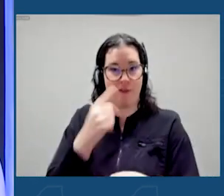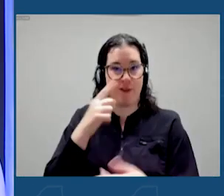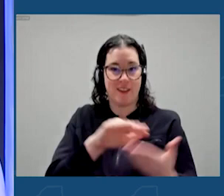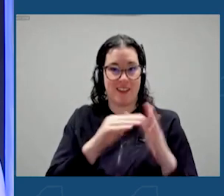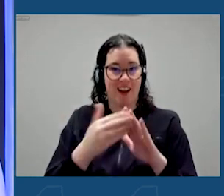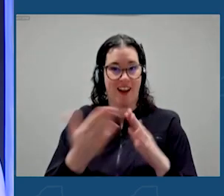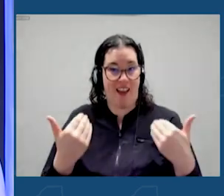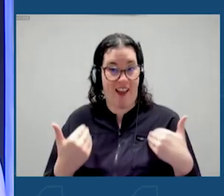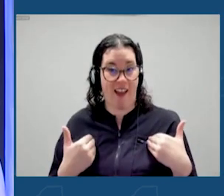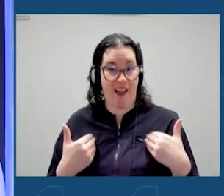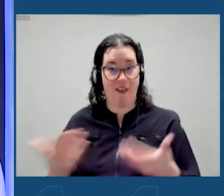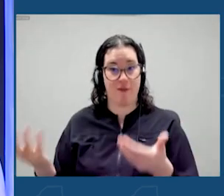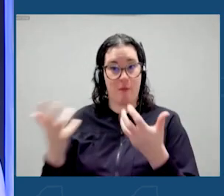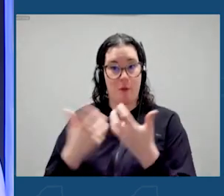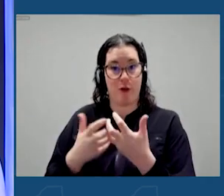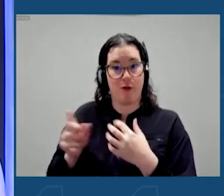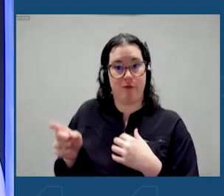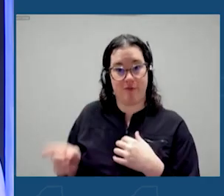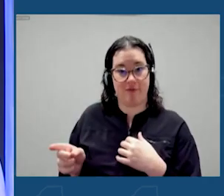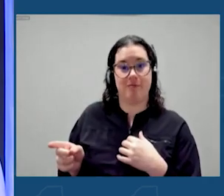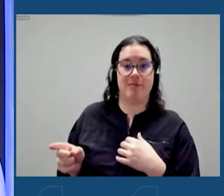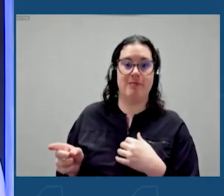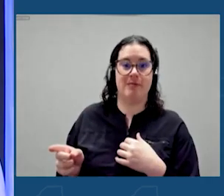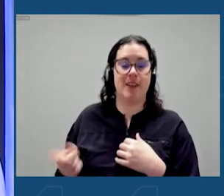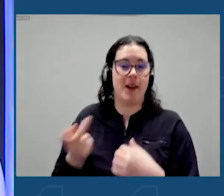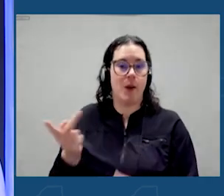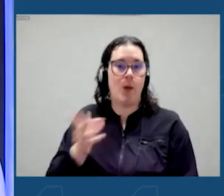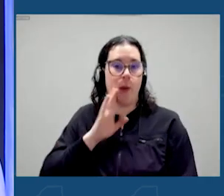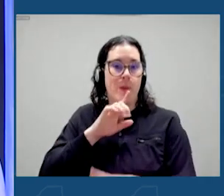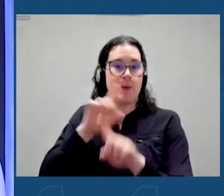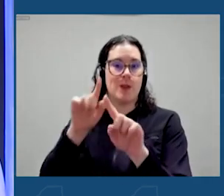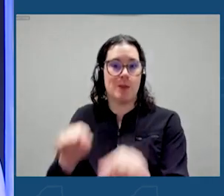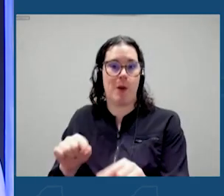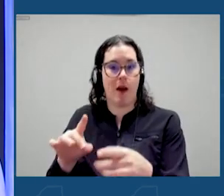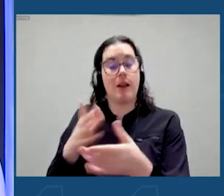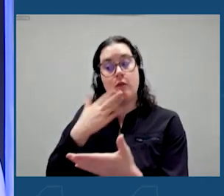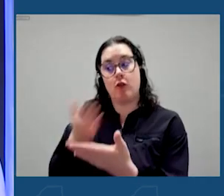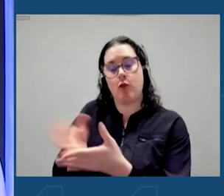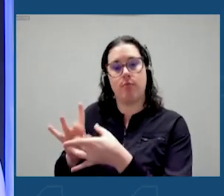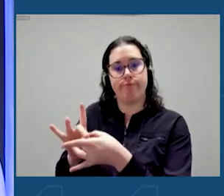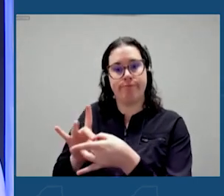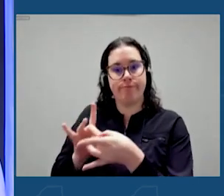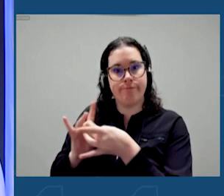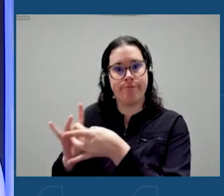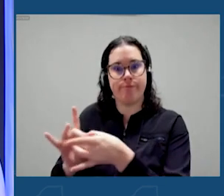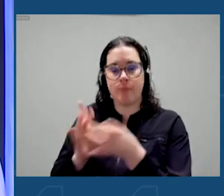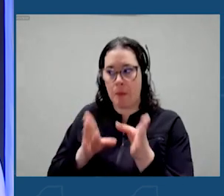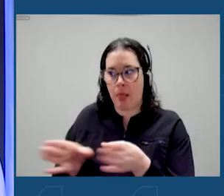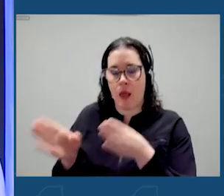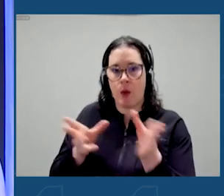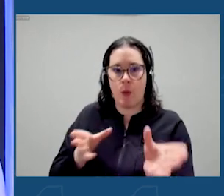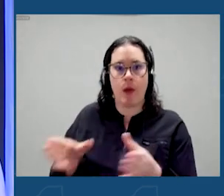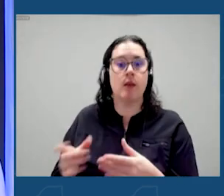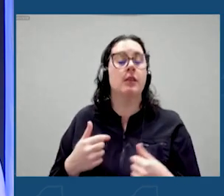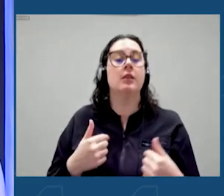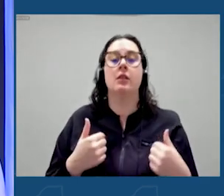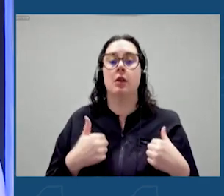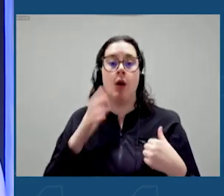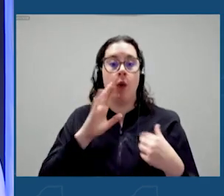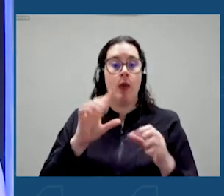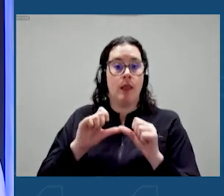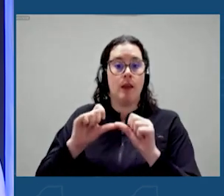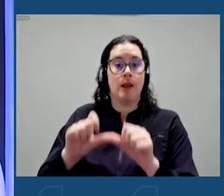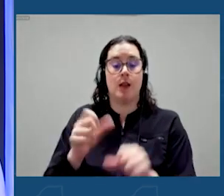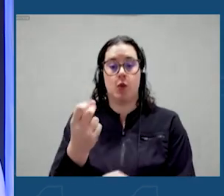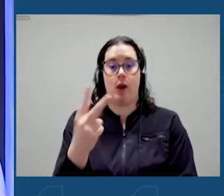me. And we're going to respond in a coordinated way. We're going to continue to do what we're doing, the 12% decrease